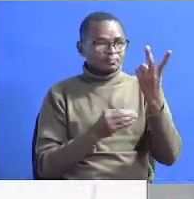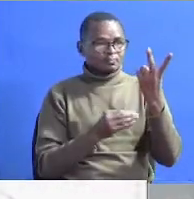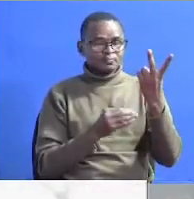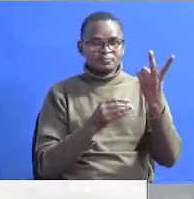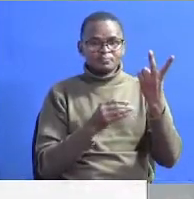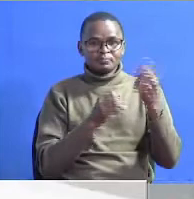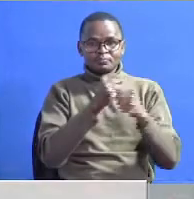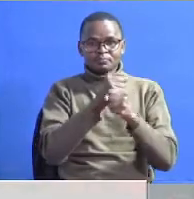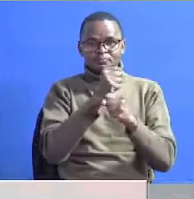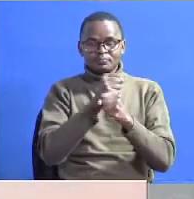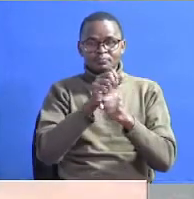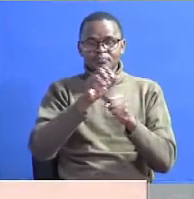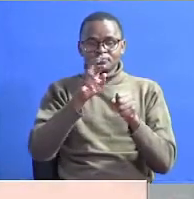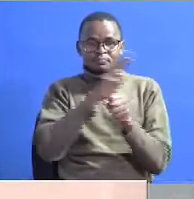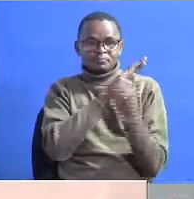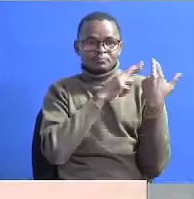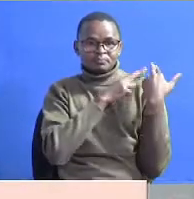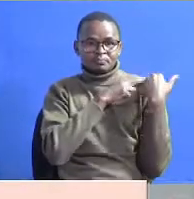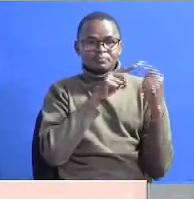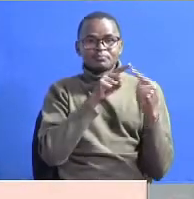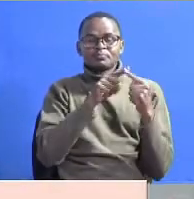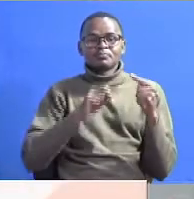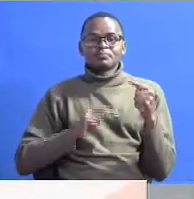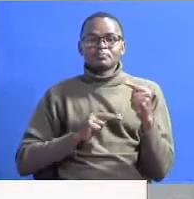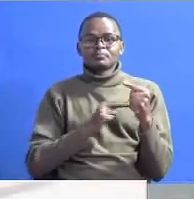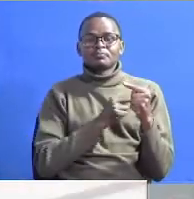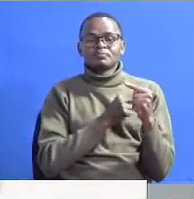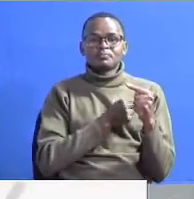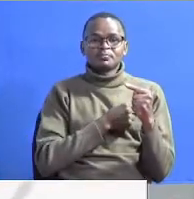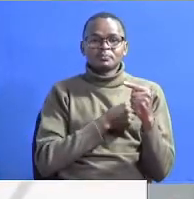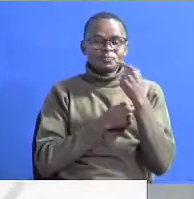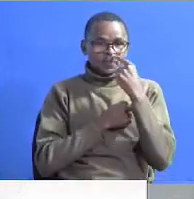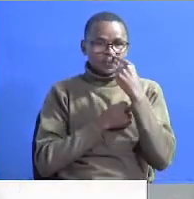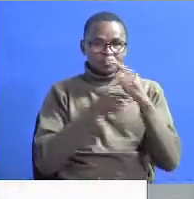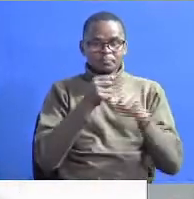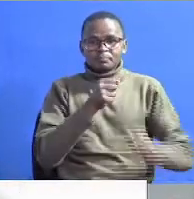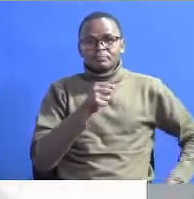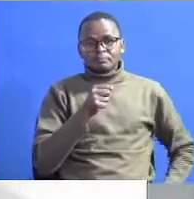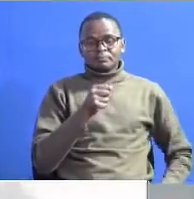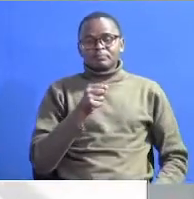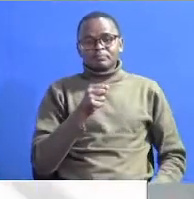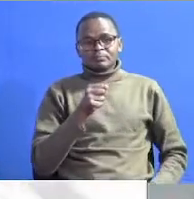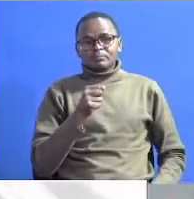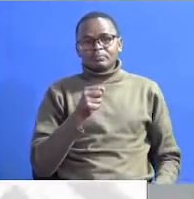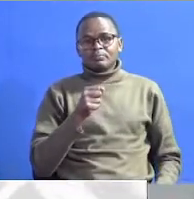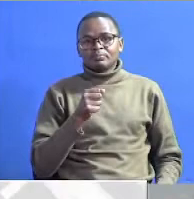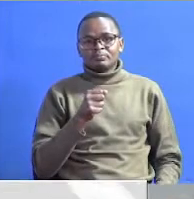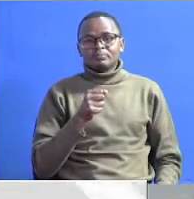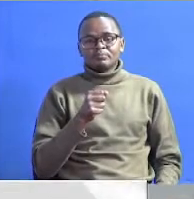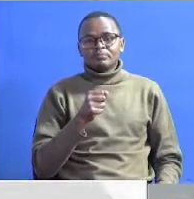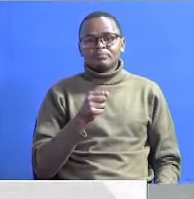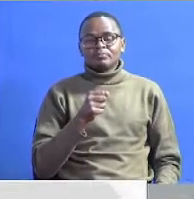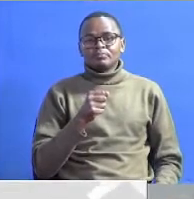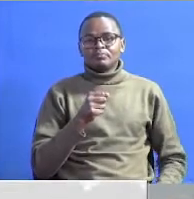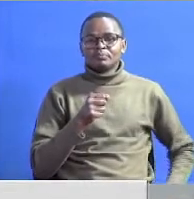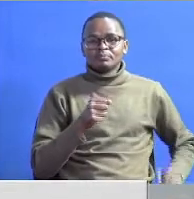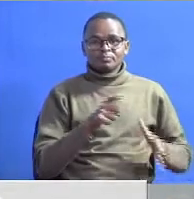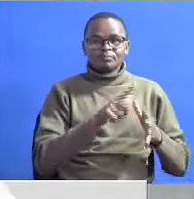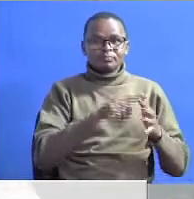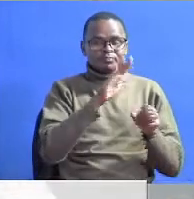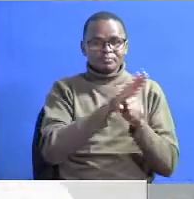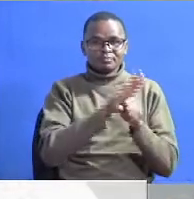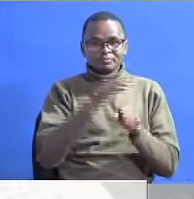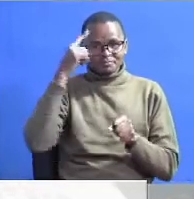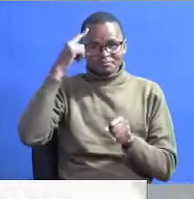do whatever roles that were set to us. Now, about fighting cartels, I believe they are also waiting, and they are so